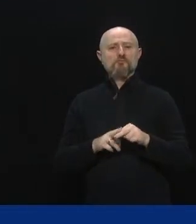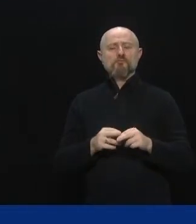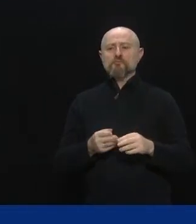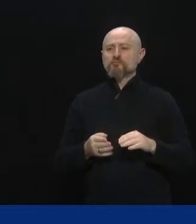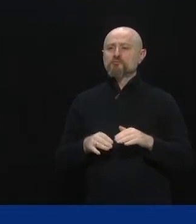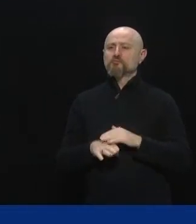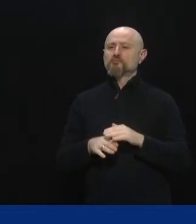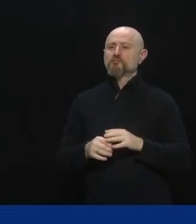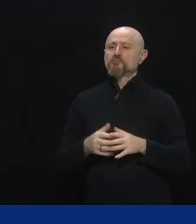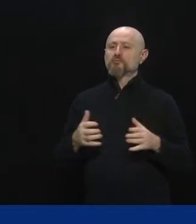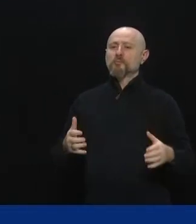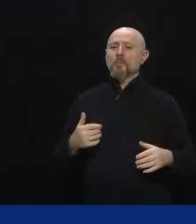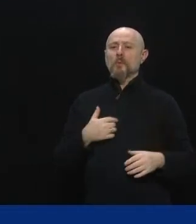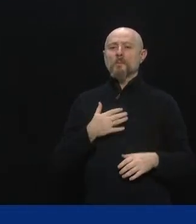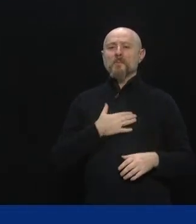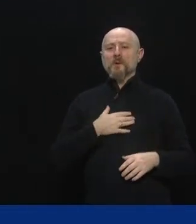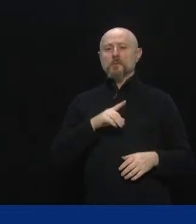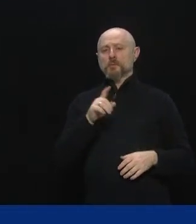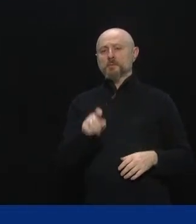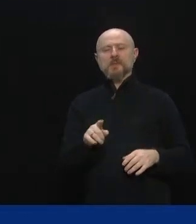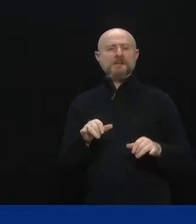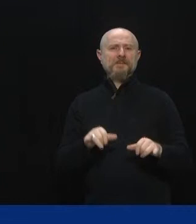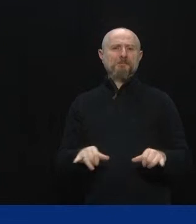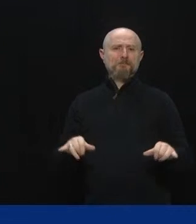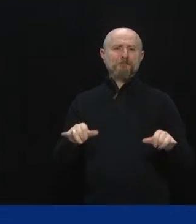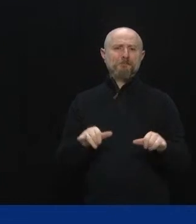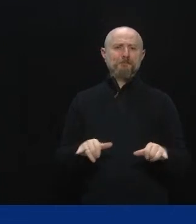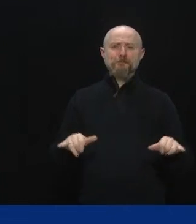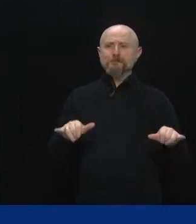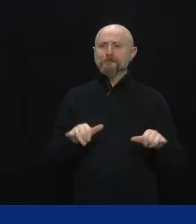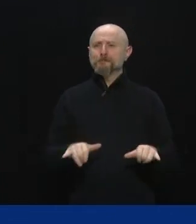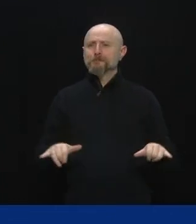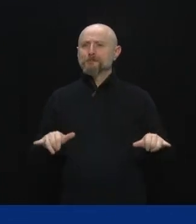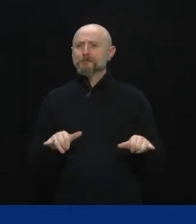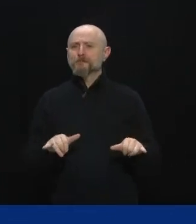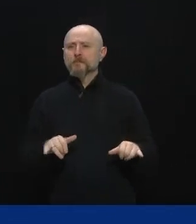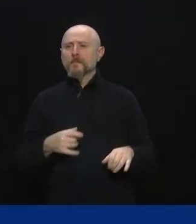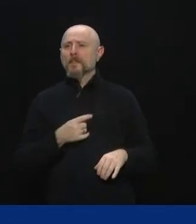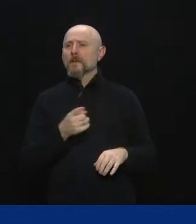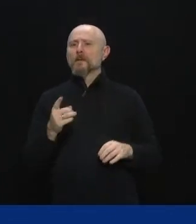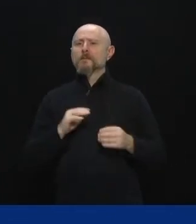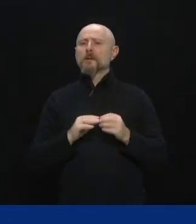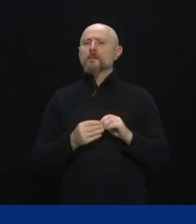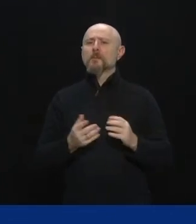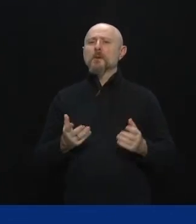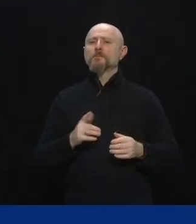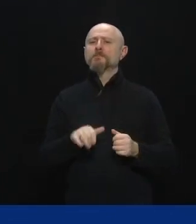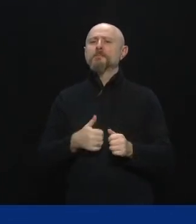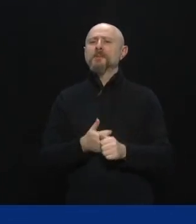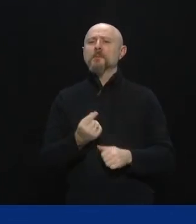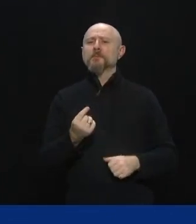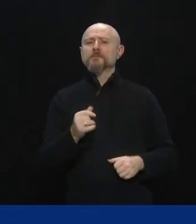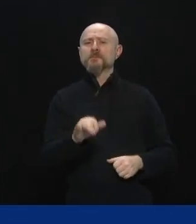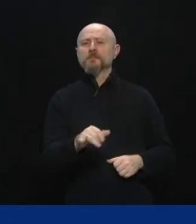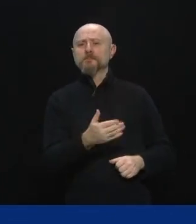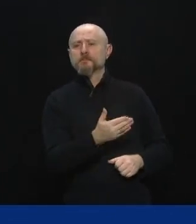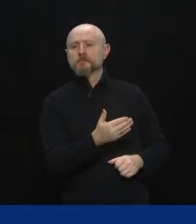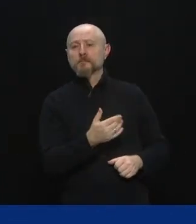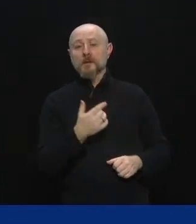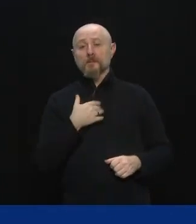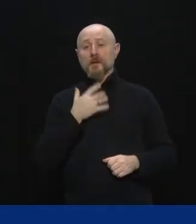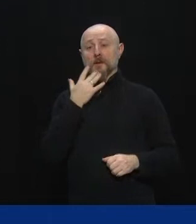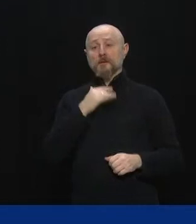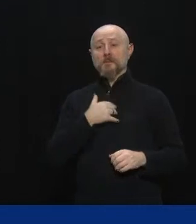question. This has troubled me. What do those numbers actually mean? And I'm very inquisitive, and I have a sharp team that answers my